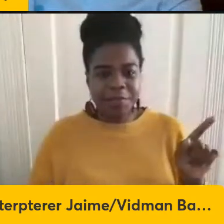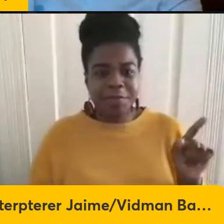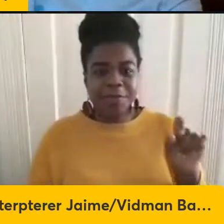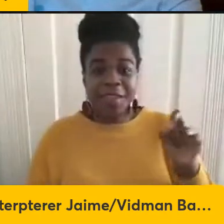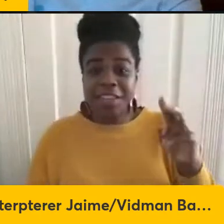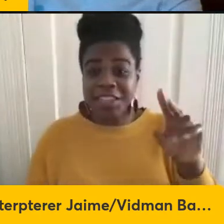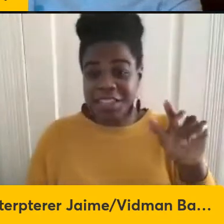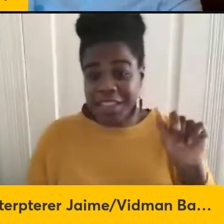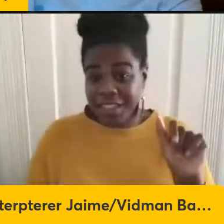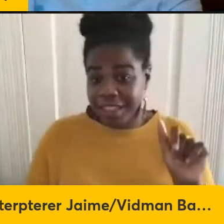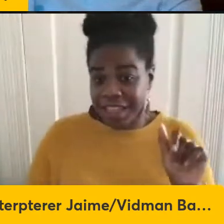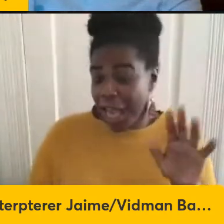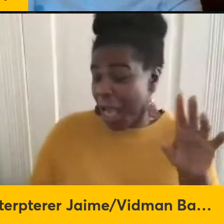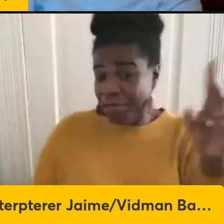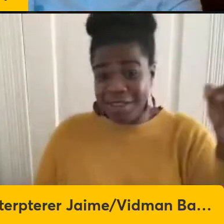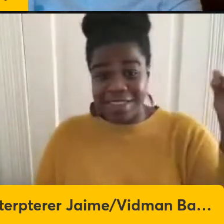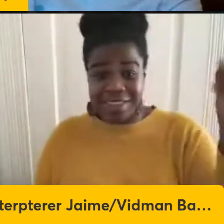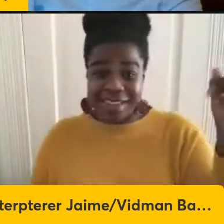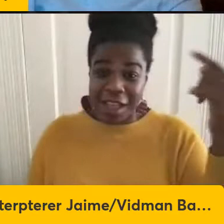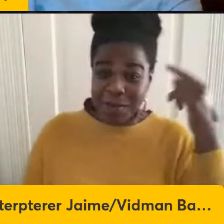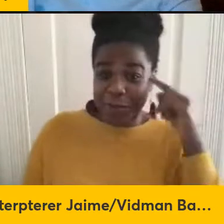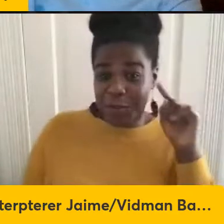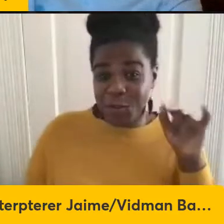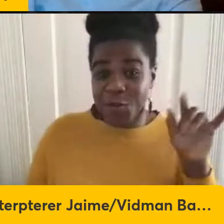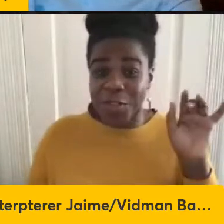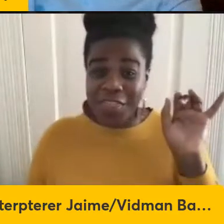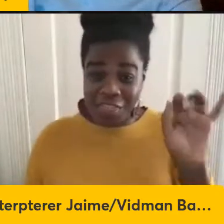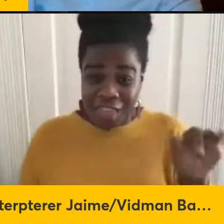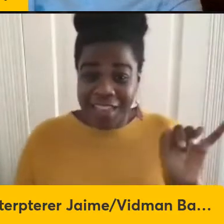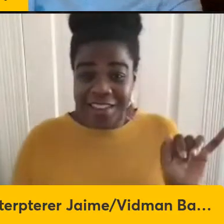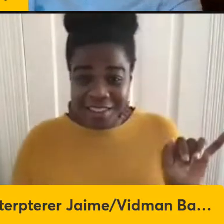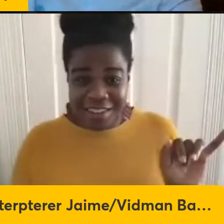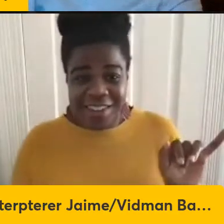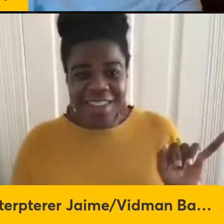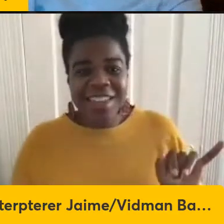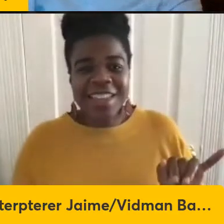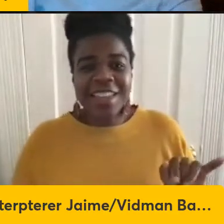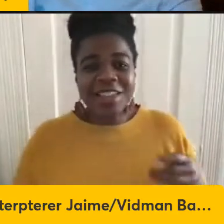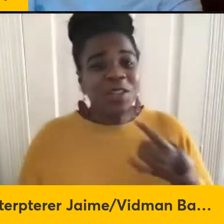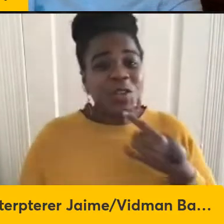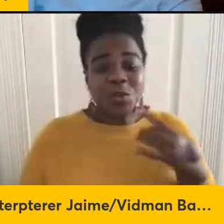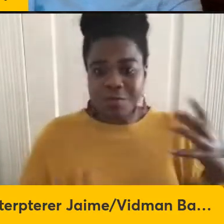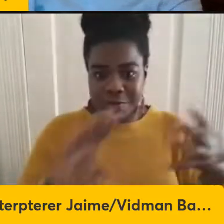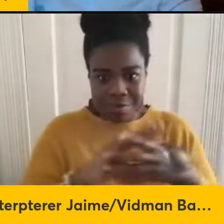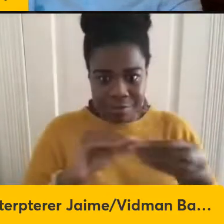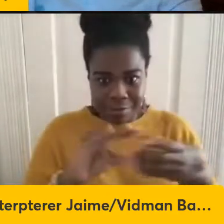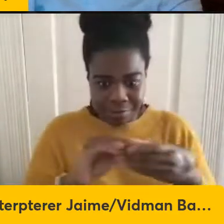I'm gonna give you a snap right there, because you said a lot, honey.